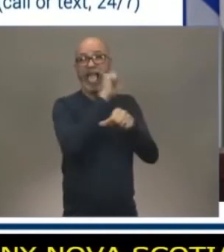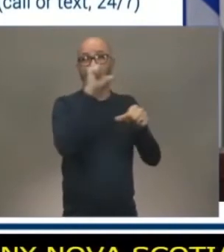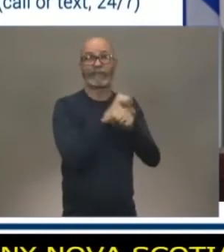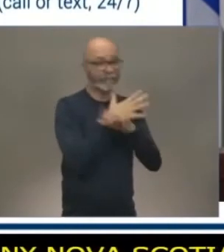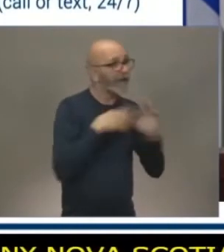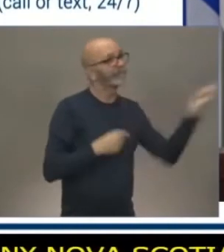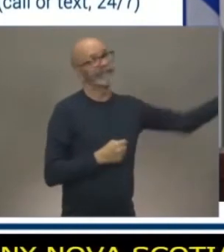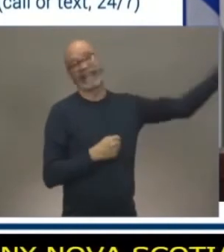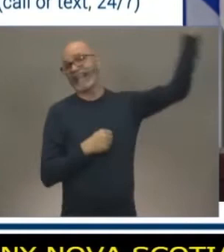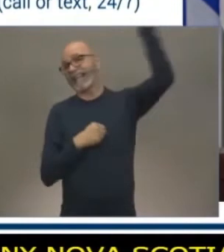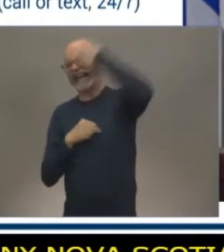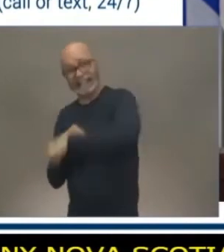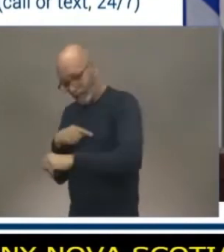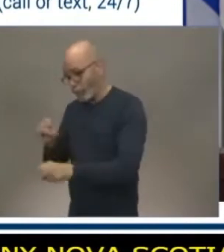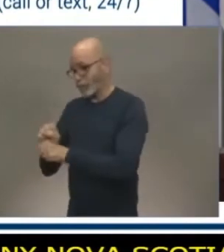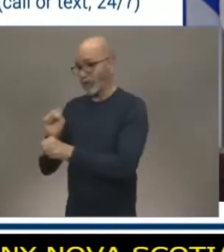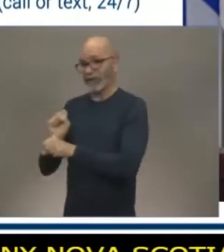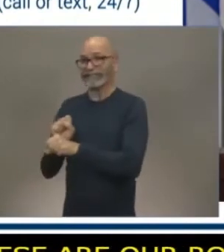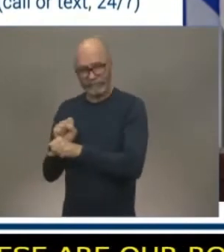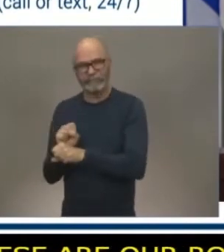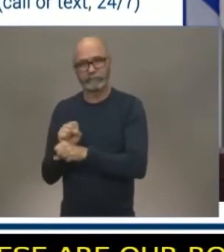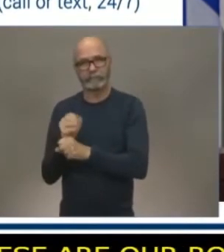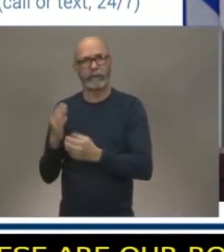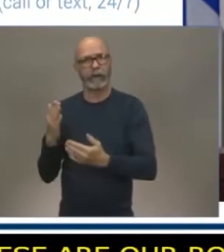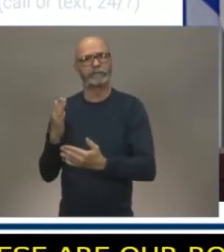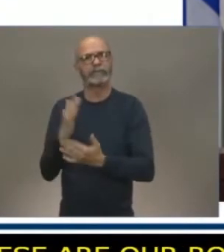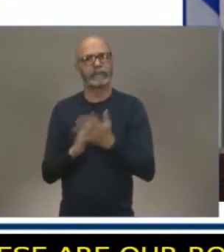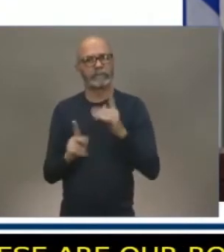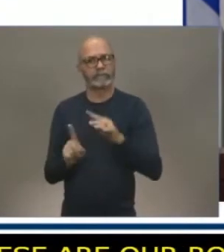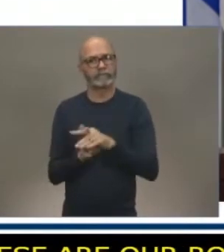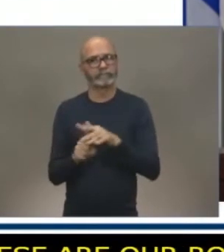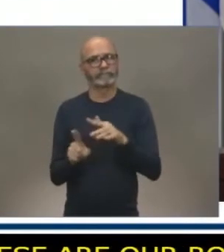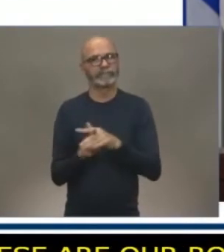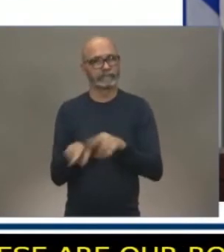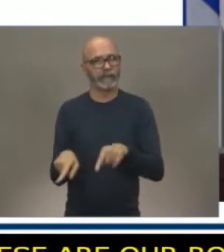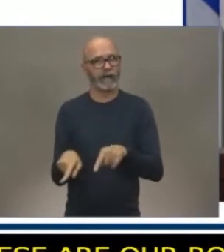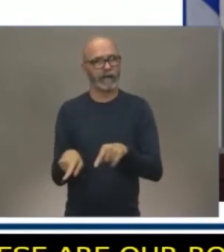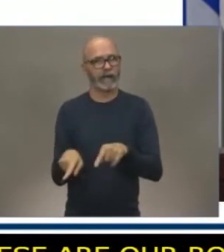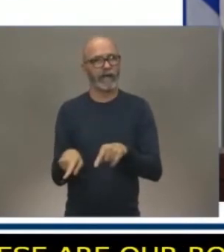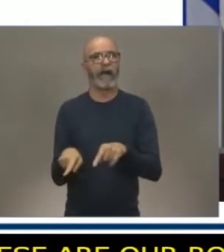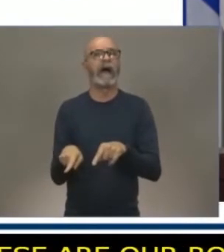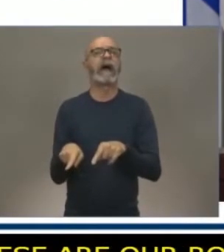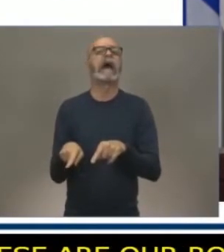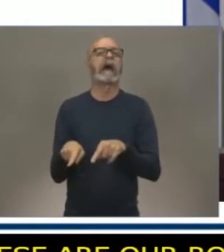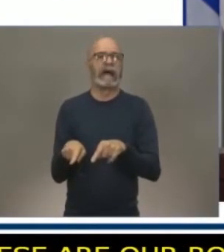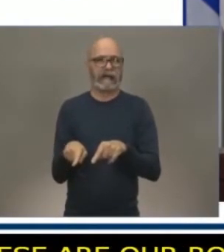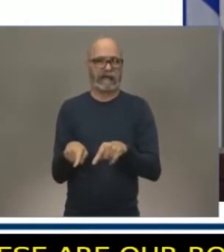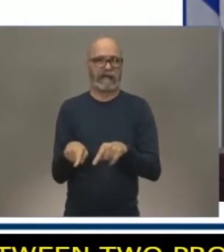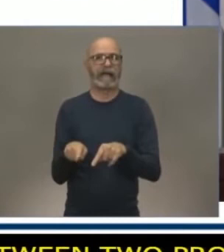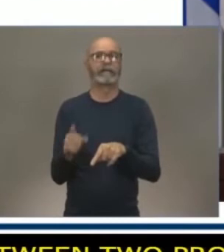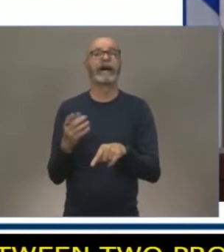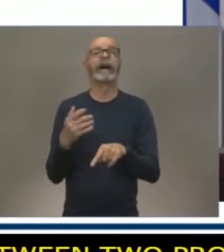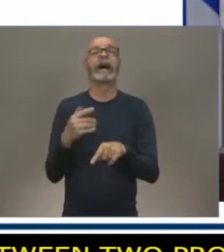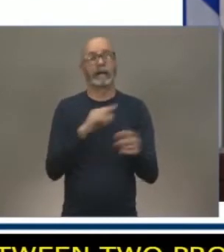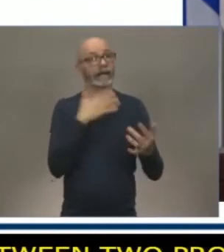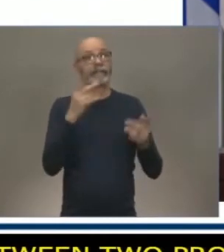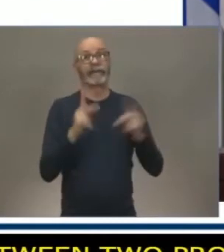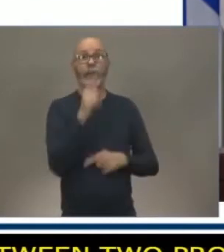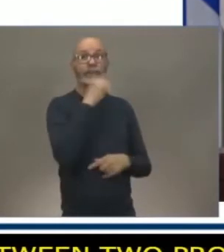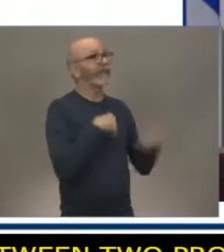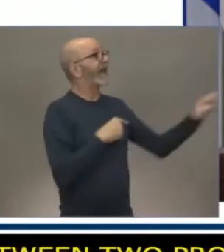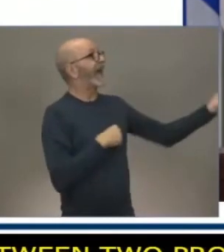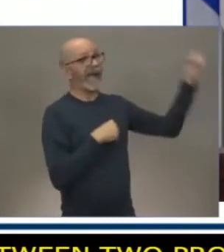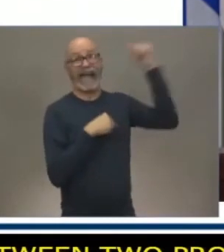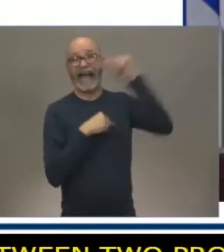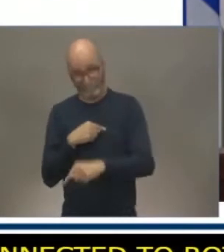number of our cases are connected to rotational workers. Currently, when they come home, they are expected to get a test within the first